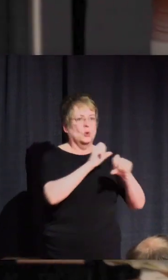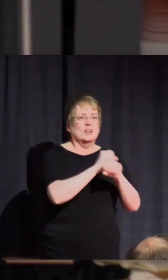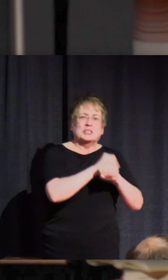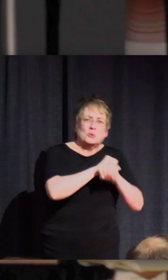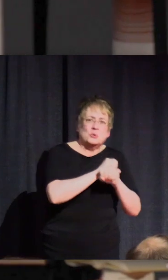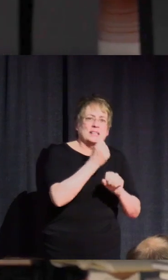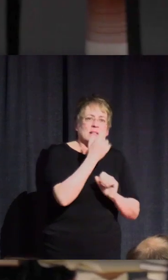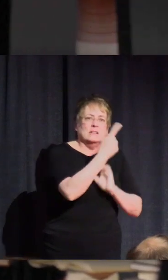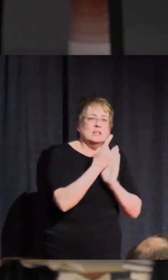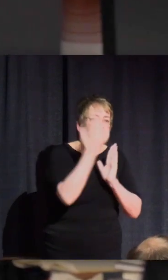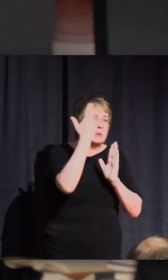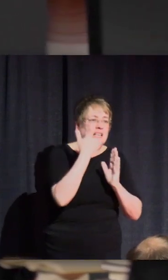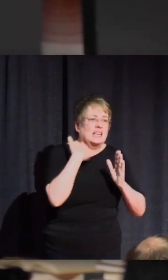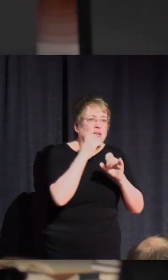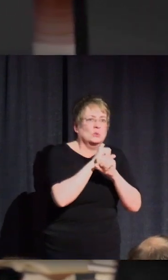had a huge proposal due.